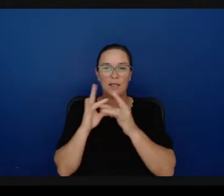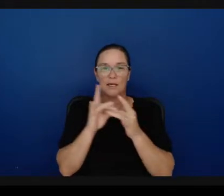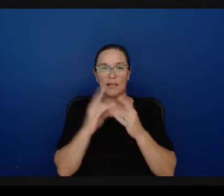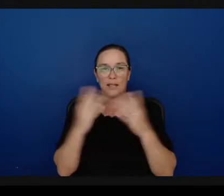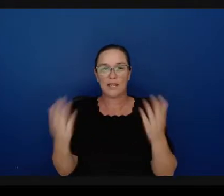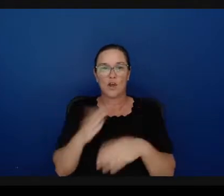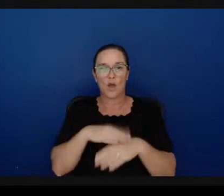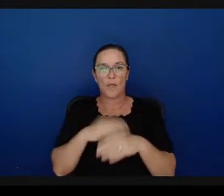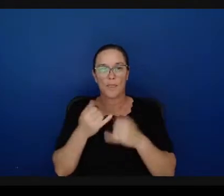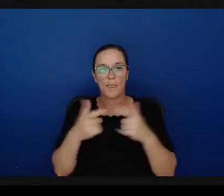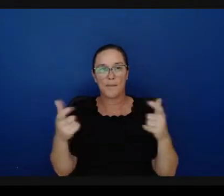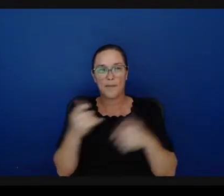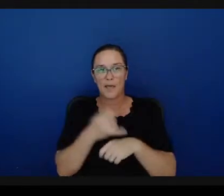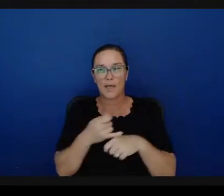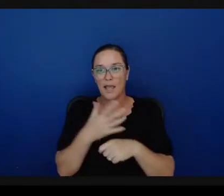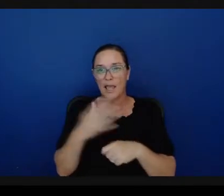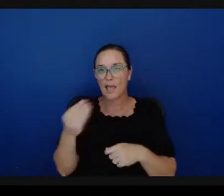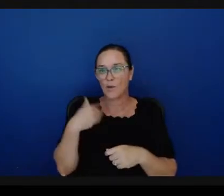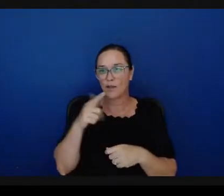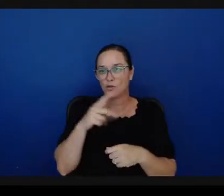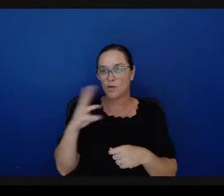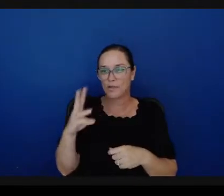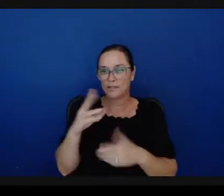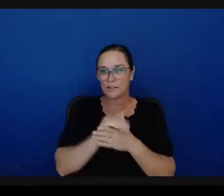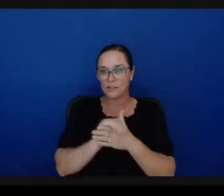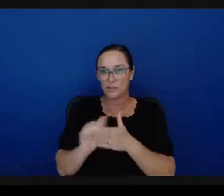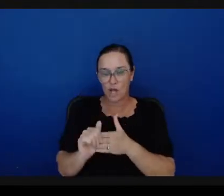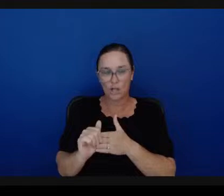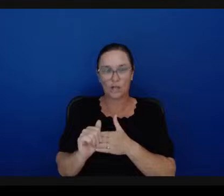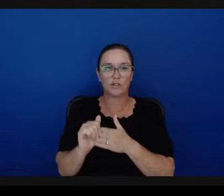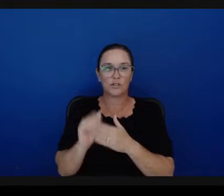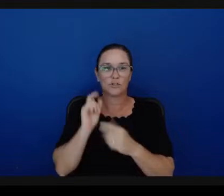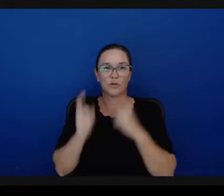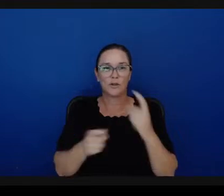also had a $26 donation over on our donation site at